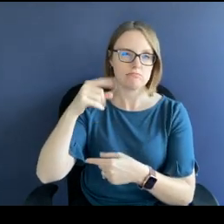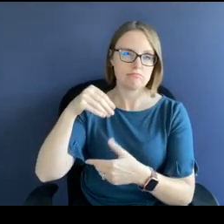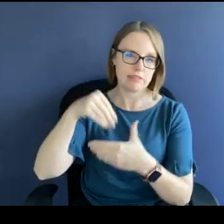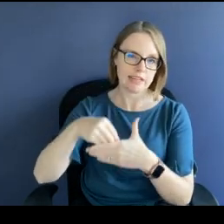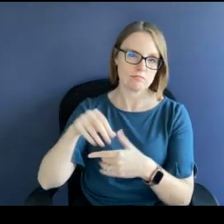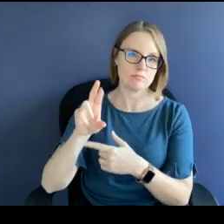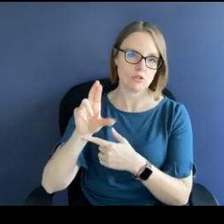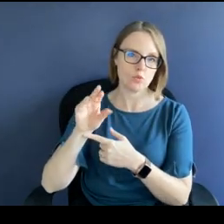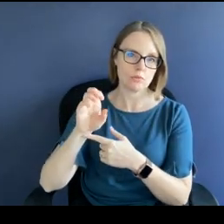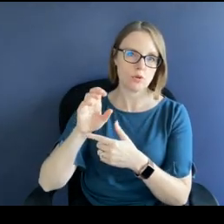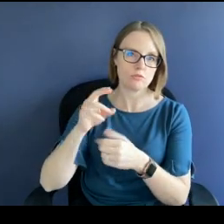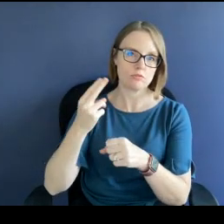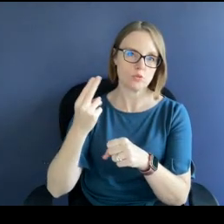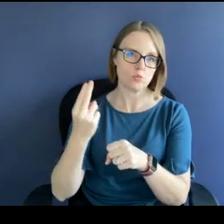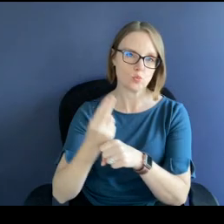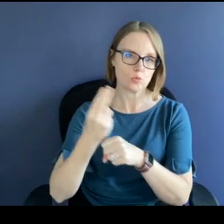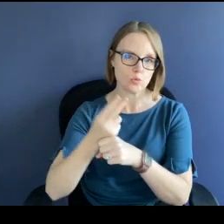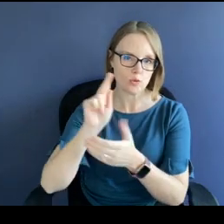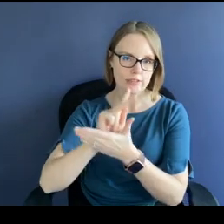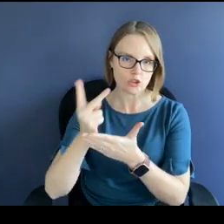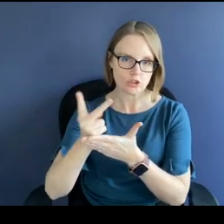usable kitchens.